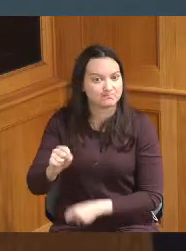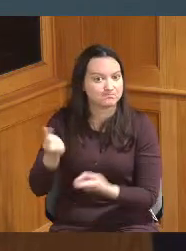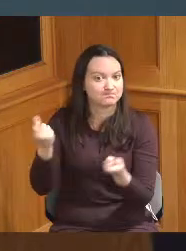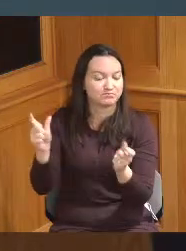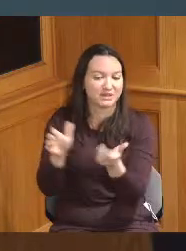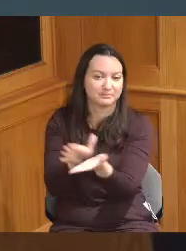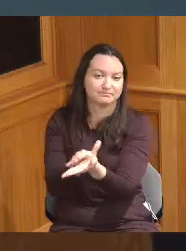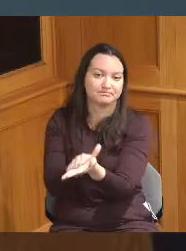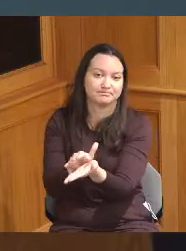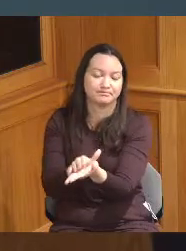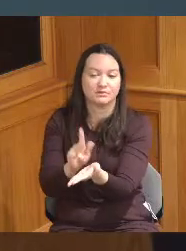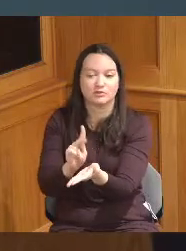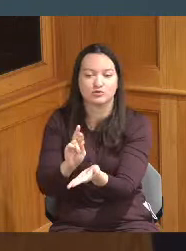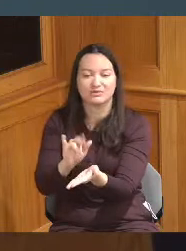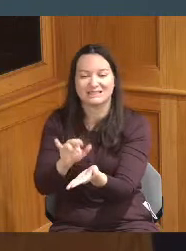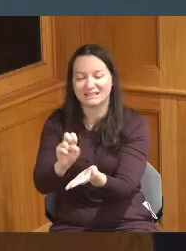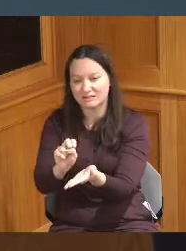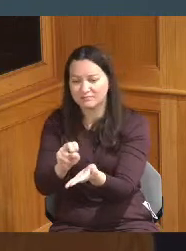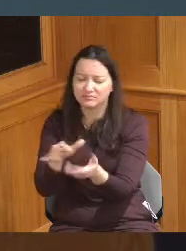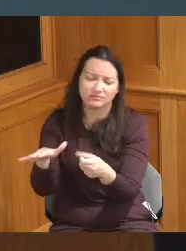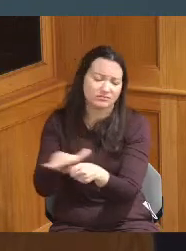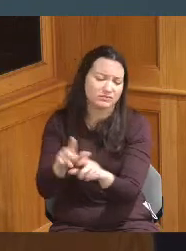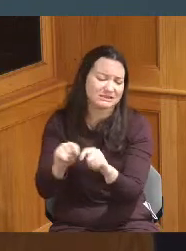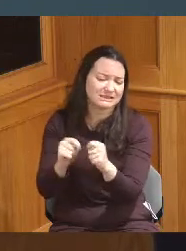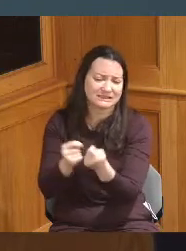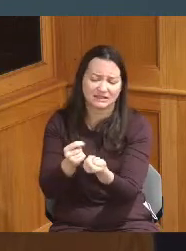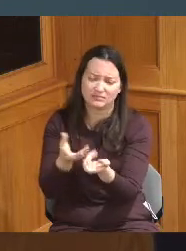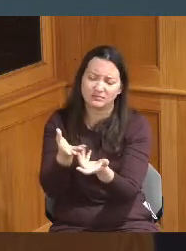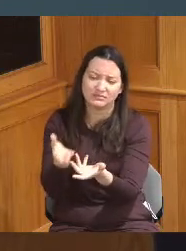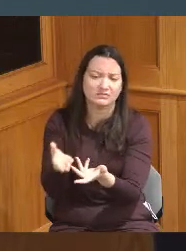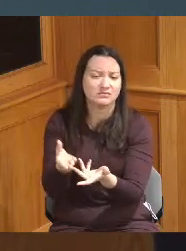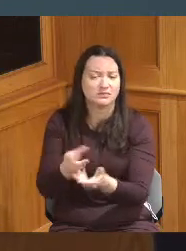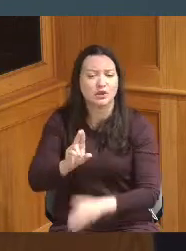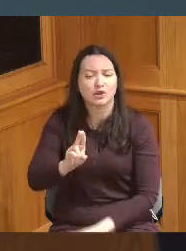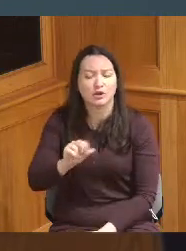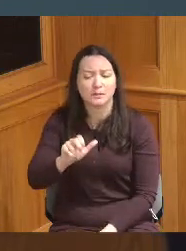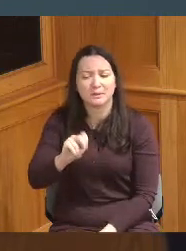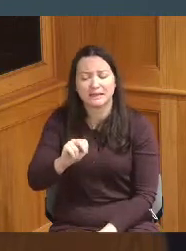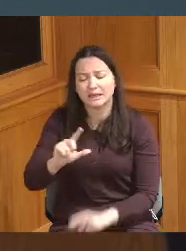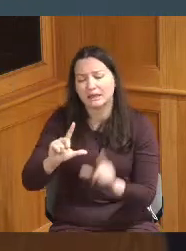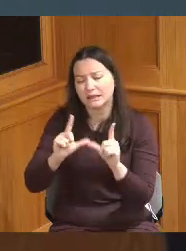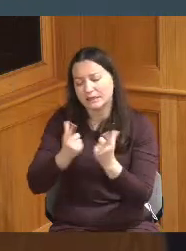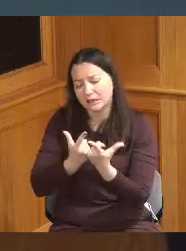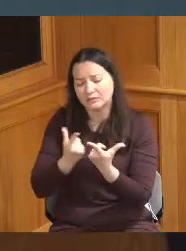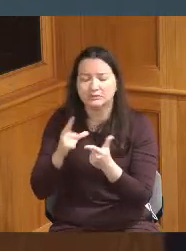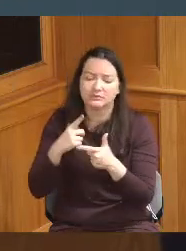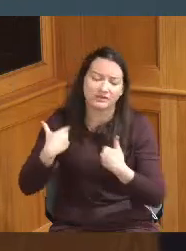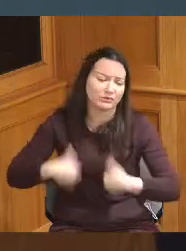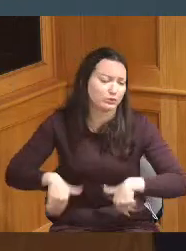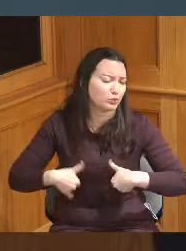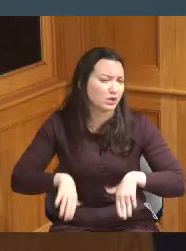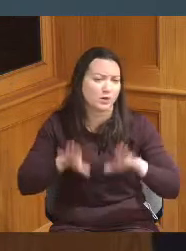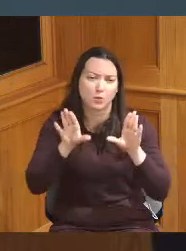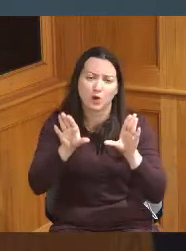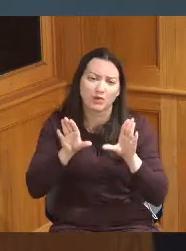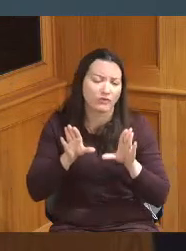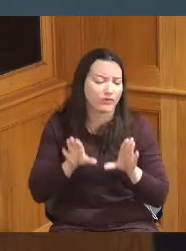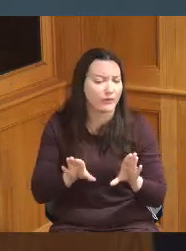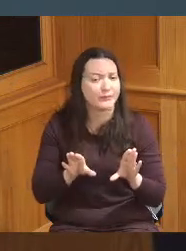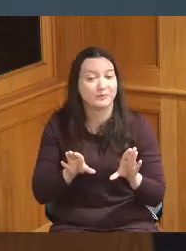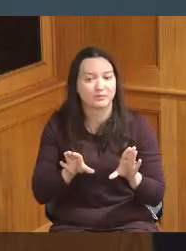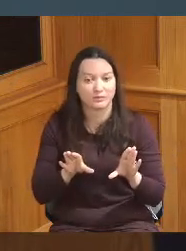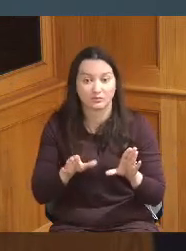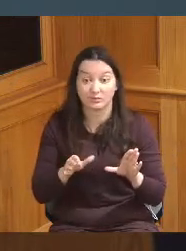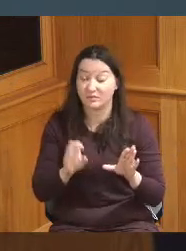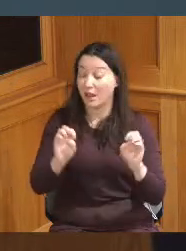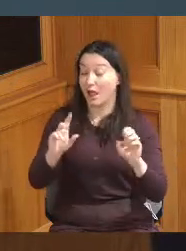to Christy and her entire team at the Urban League, put on a fantastic,